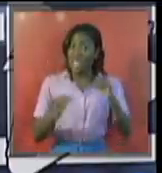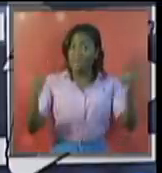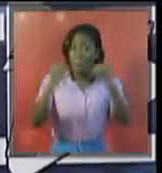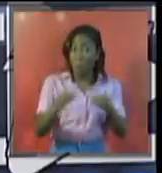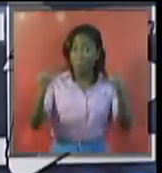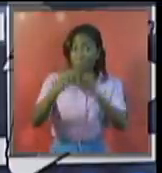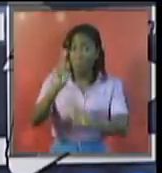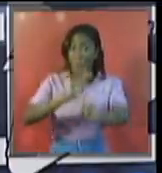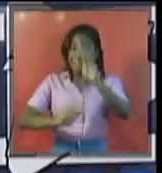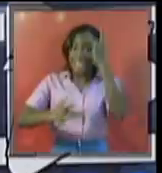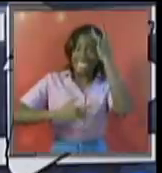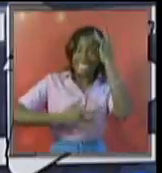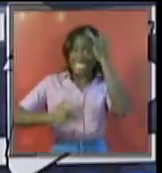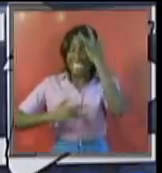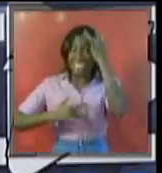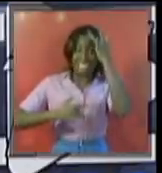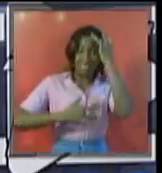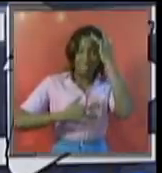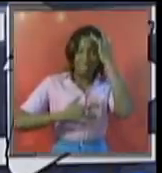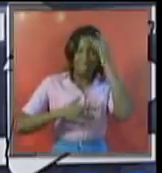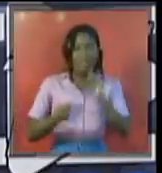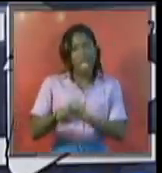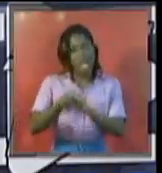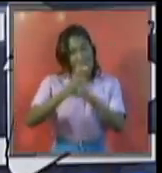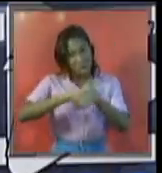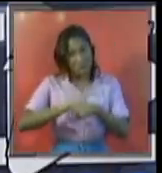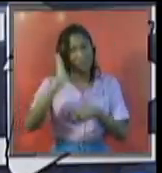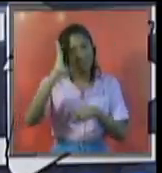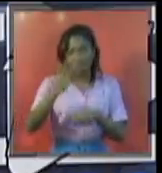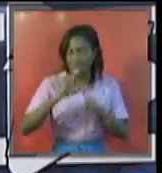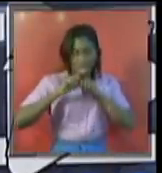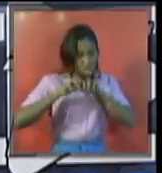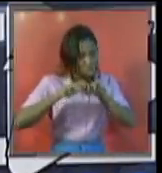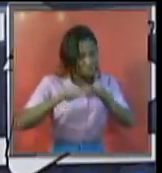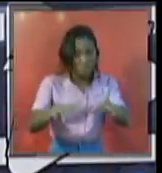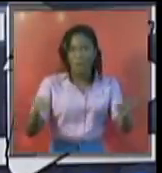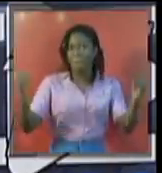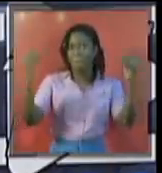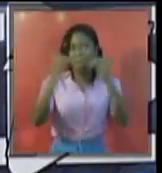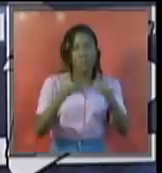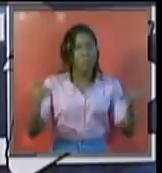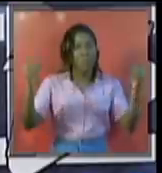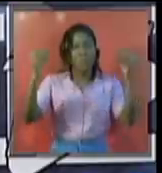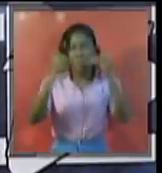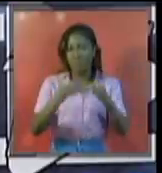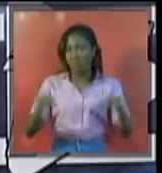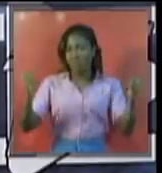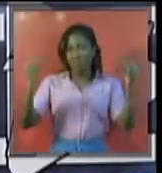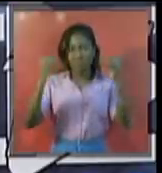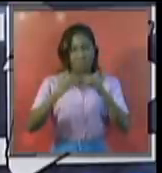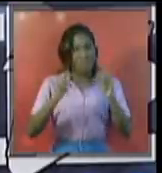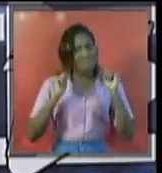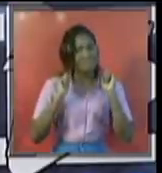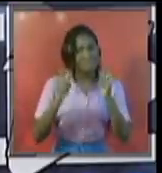increases, the speed with which the numbers double, multiply, whatever you want to call it, that speed